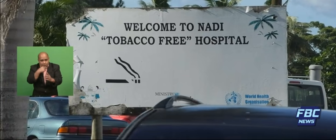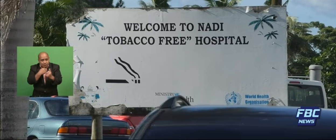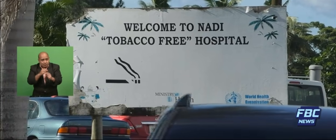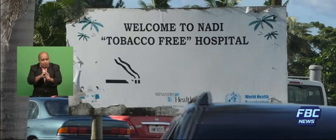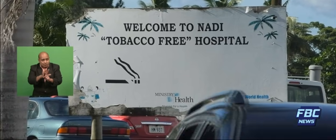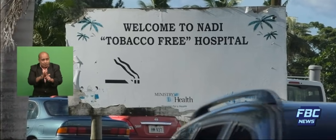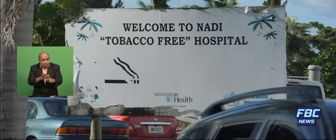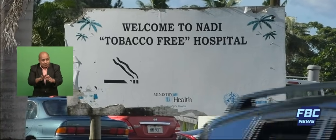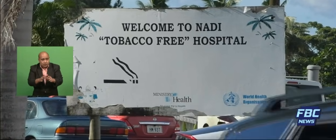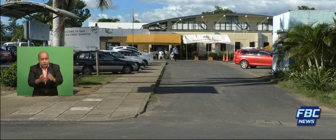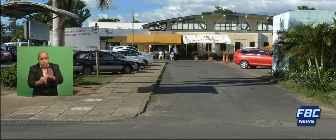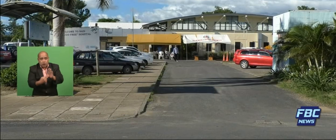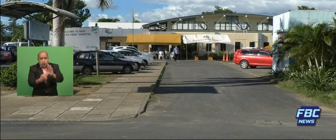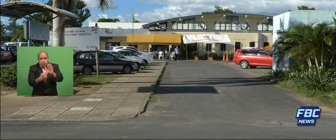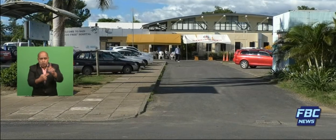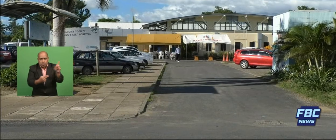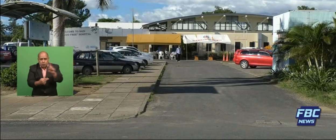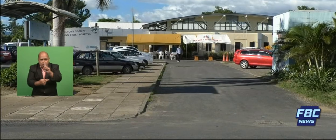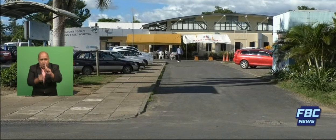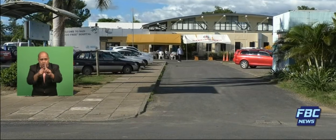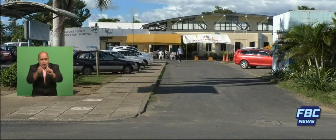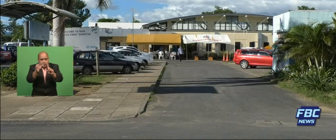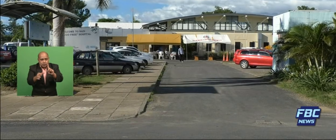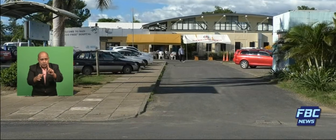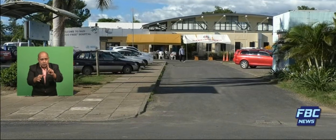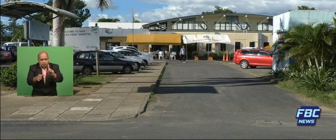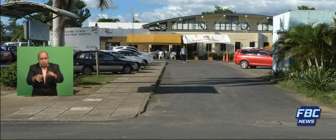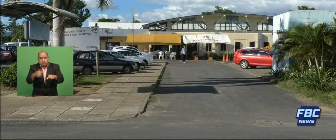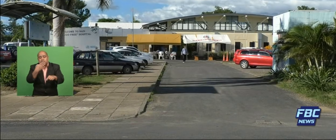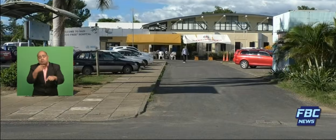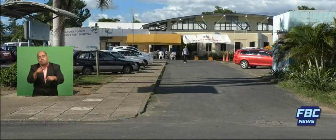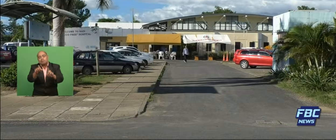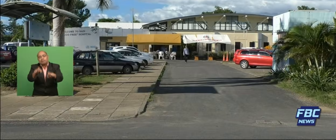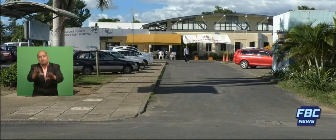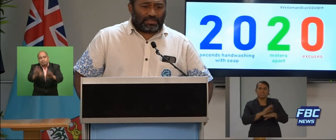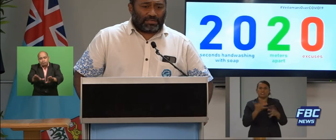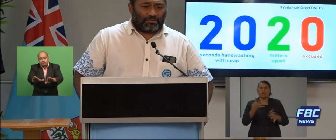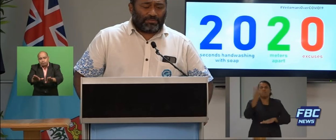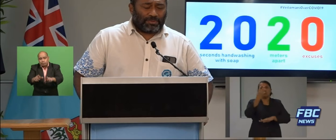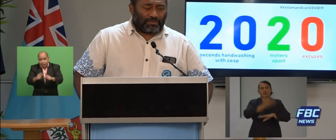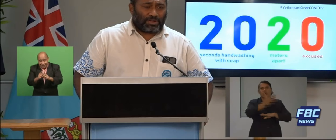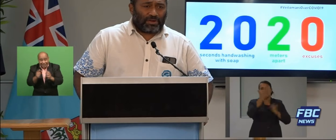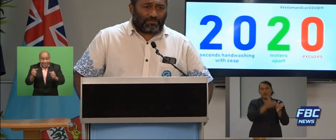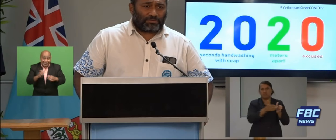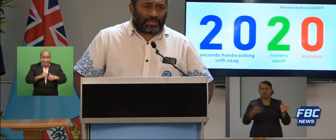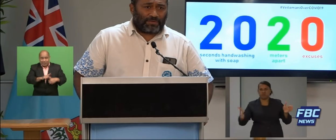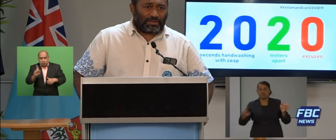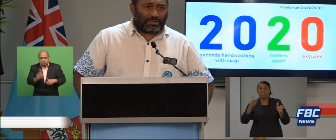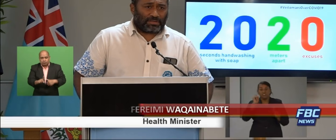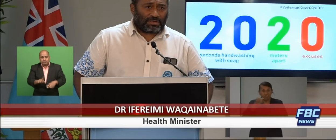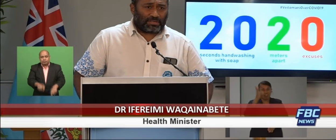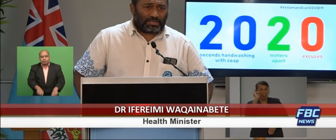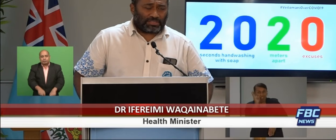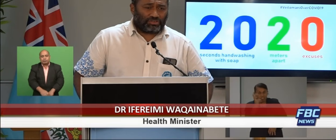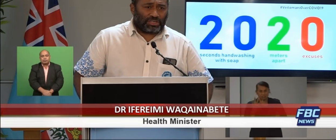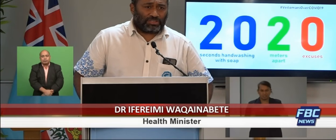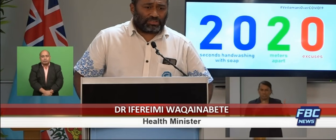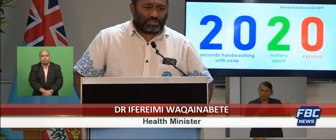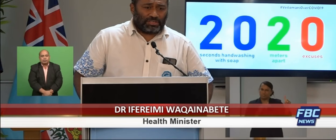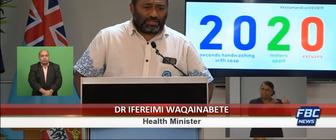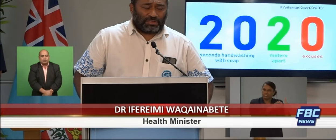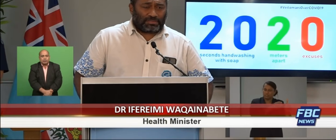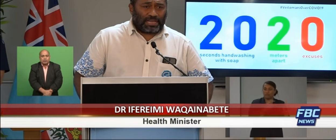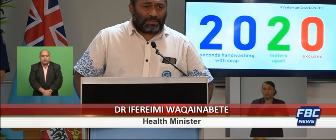has asked to remain in hospital to serve a 14 days isolation period. We've been very grateful to have her. That doesn't